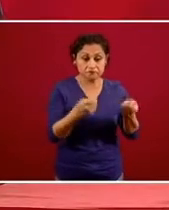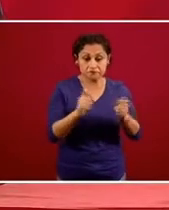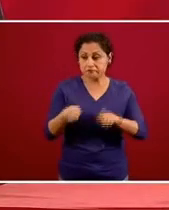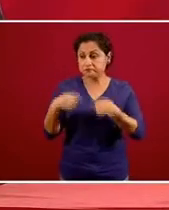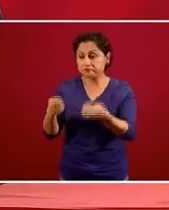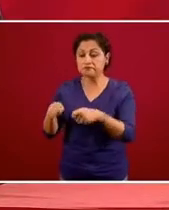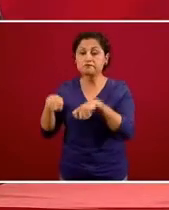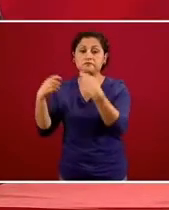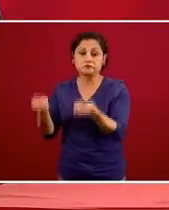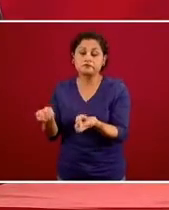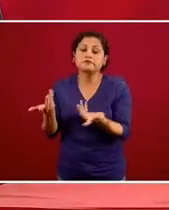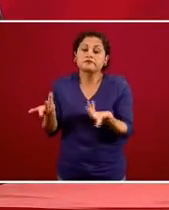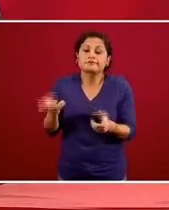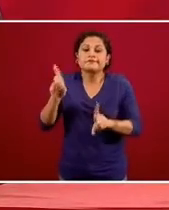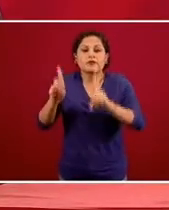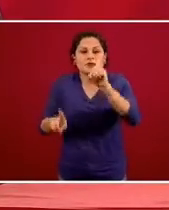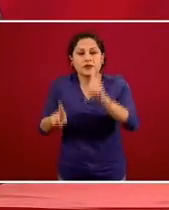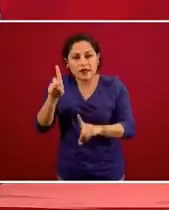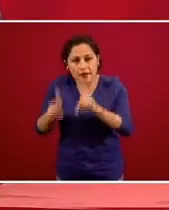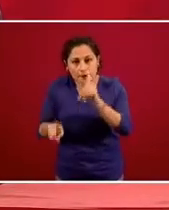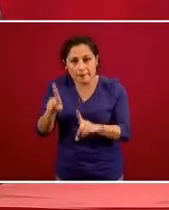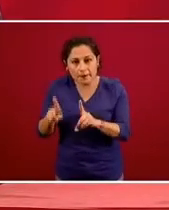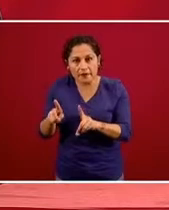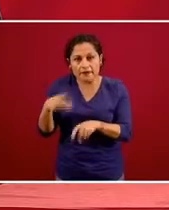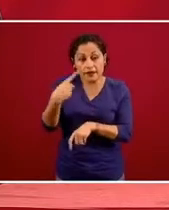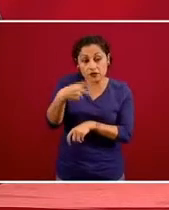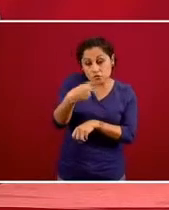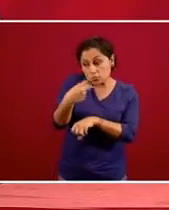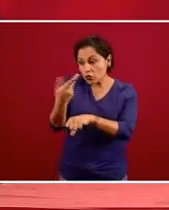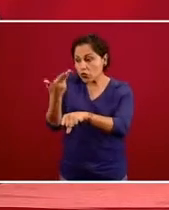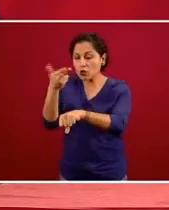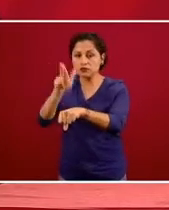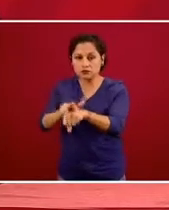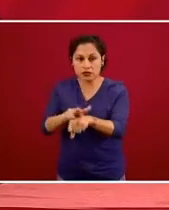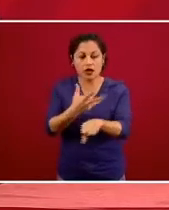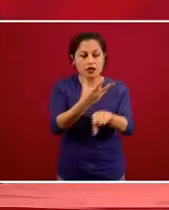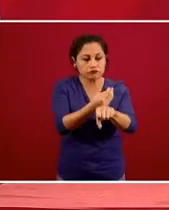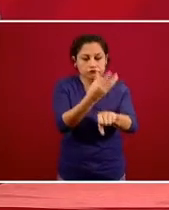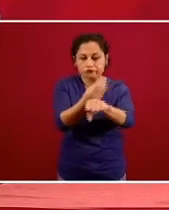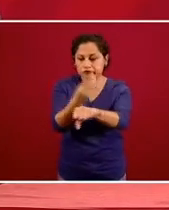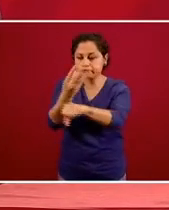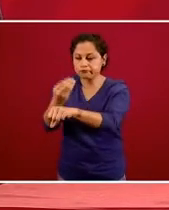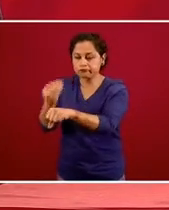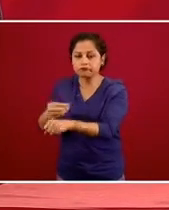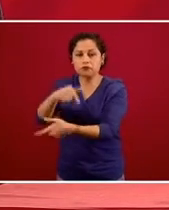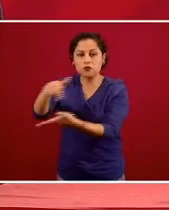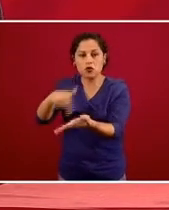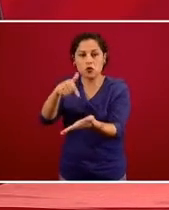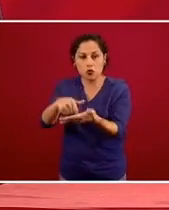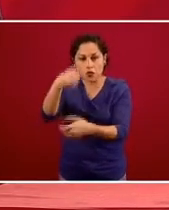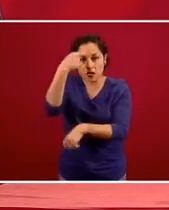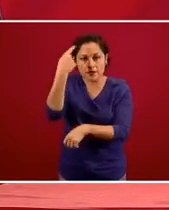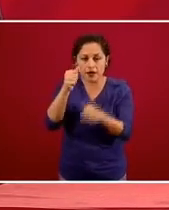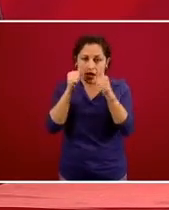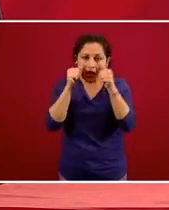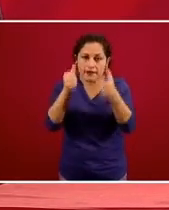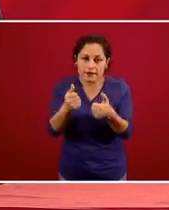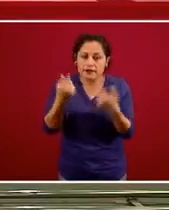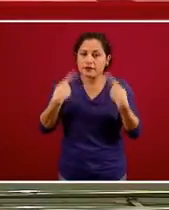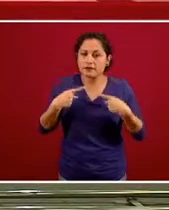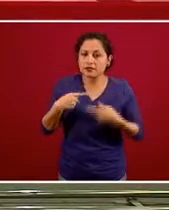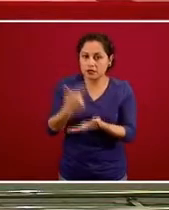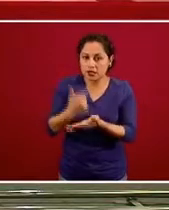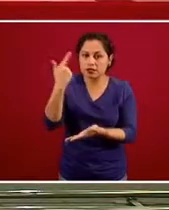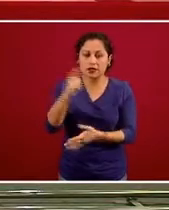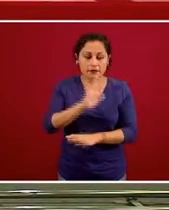distribution was planned according to the capacity and the reconversion capacity that each of these hospitals